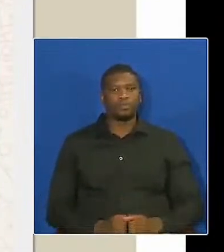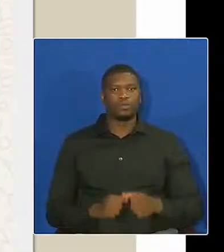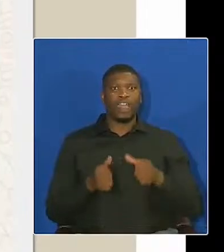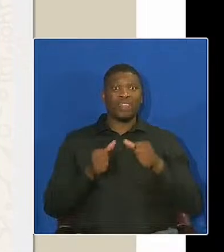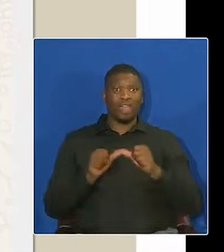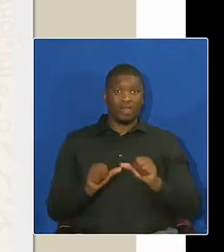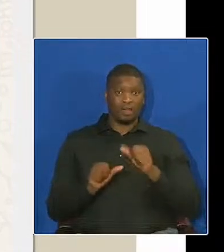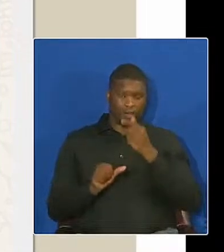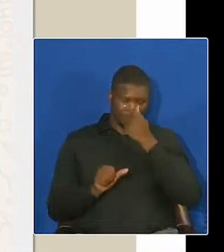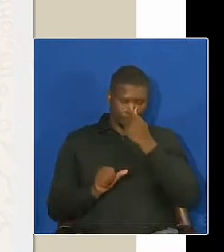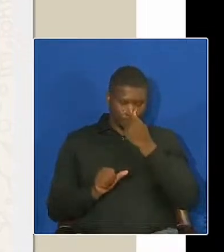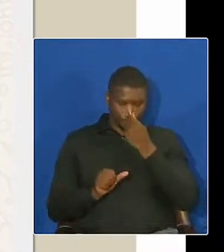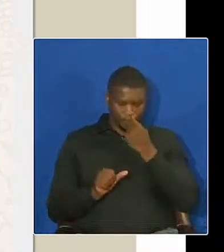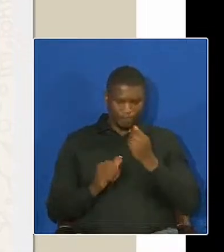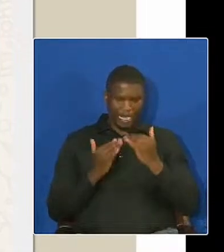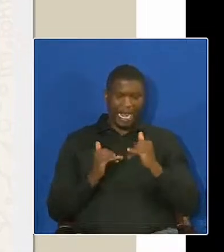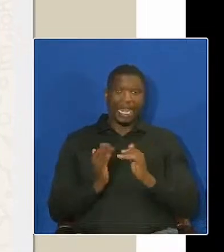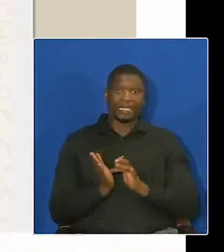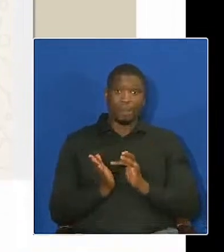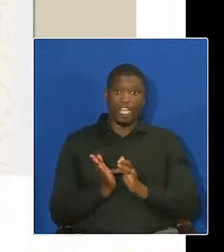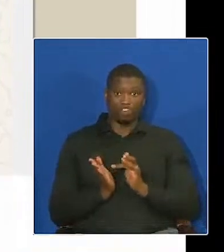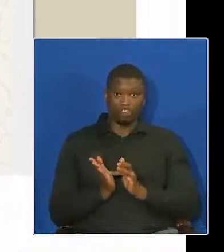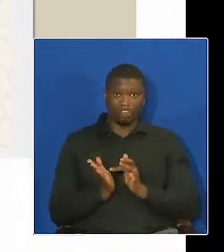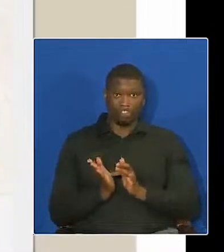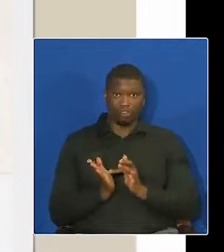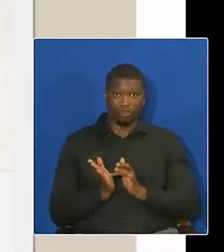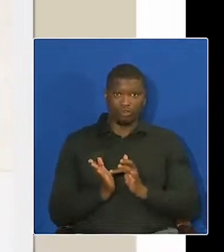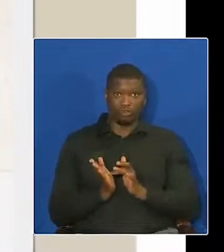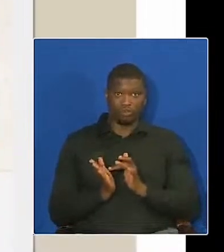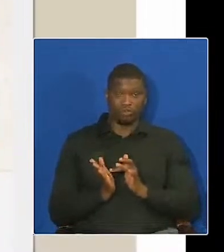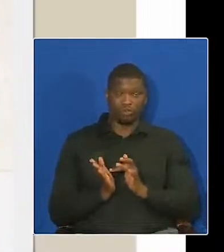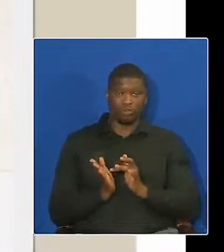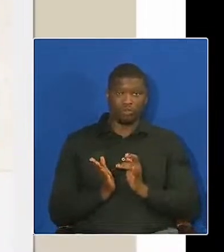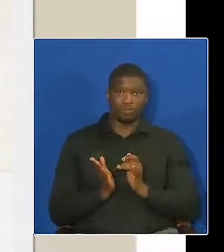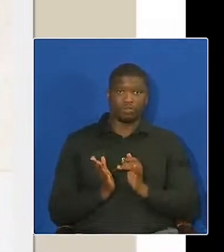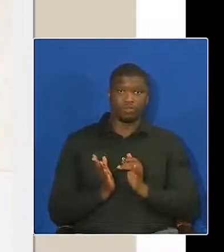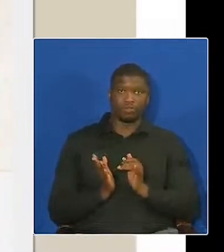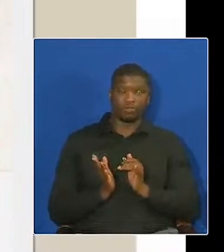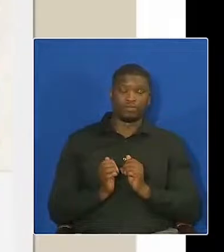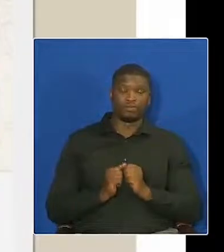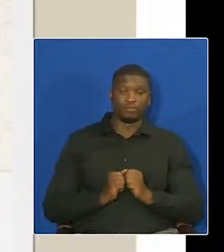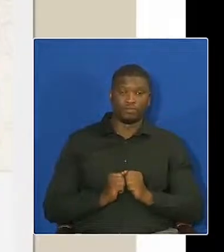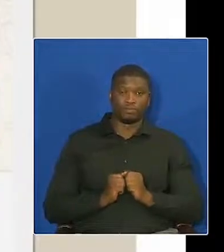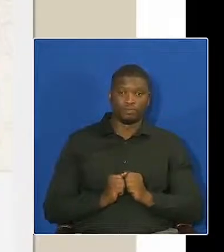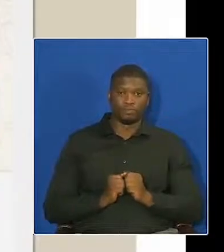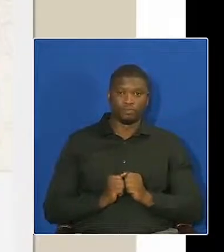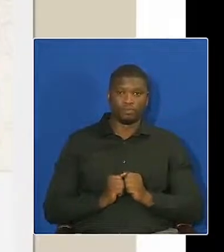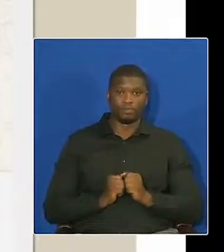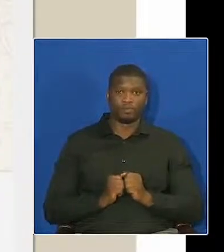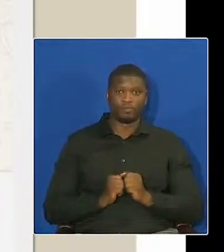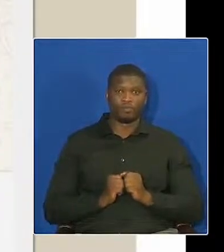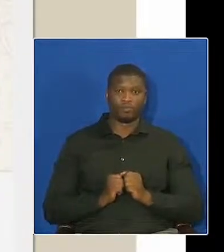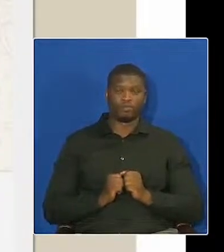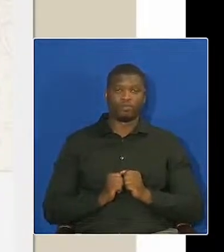Then on the next page, Mr. Brown Mokgotsi